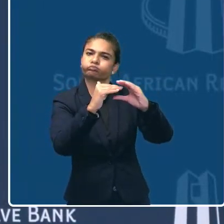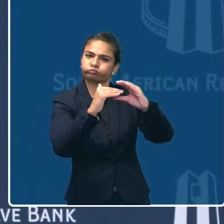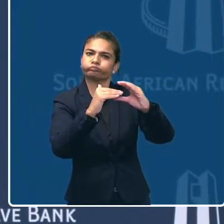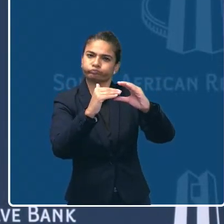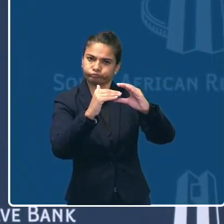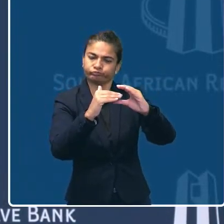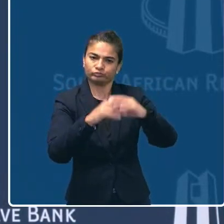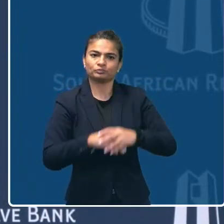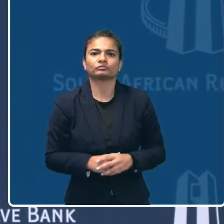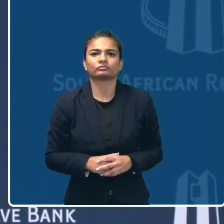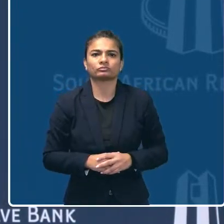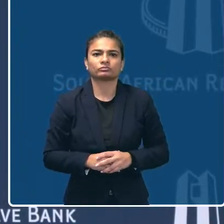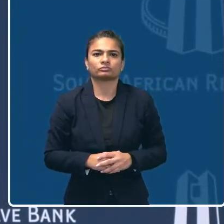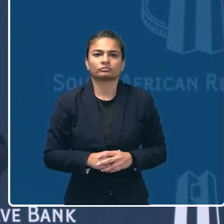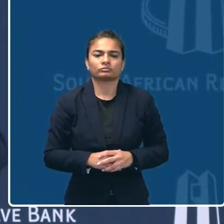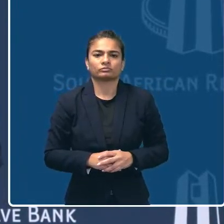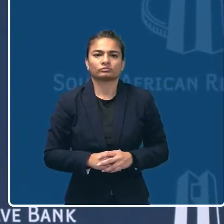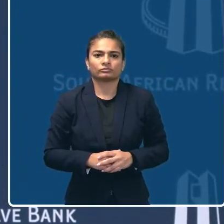inflation.